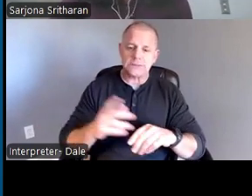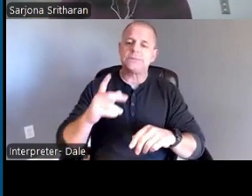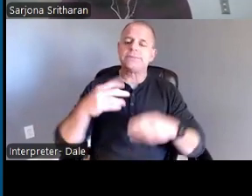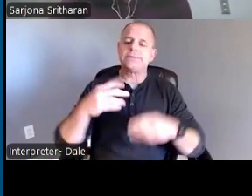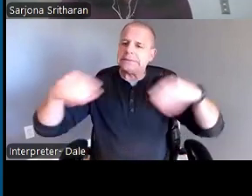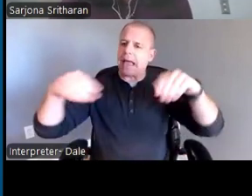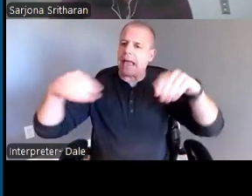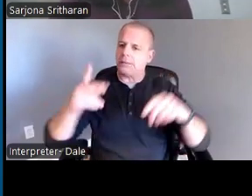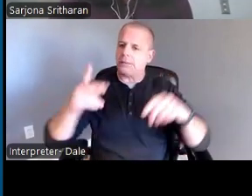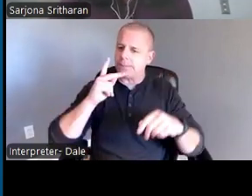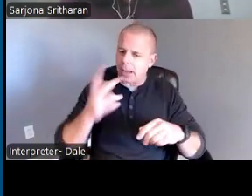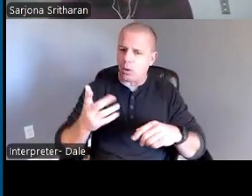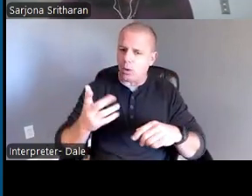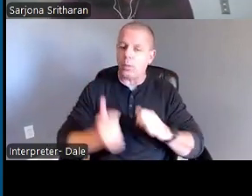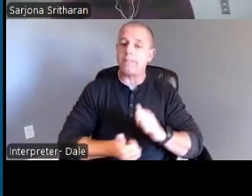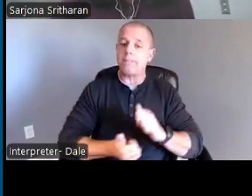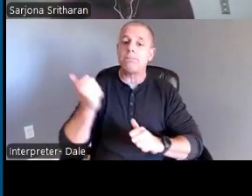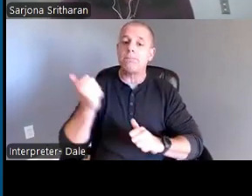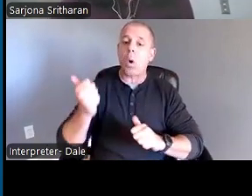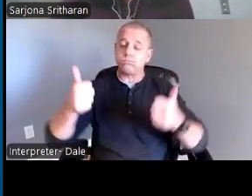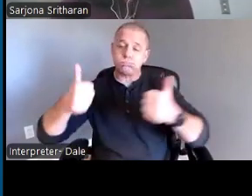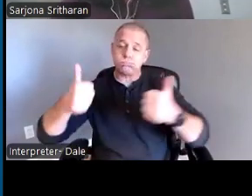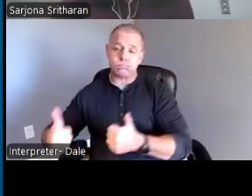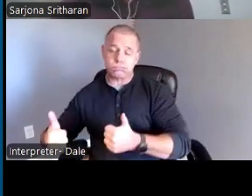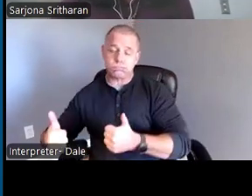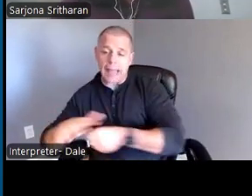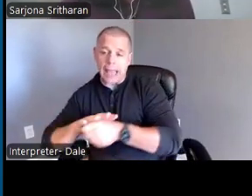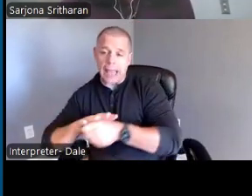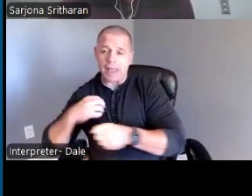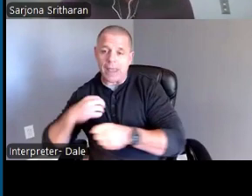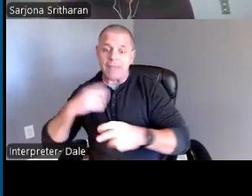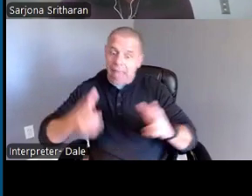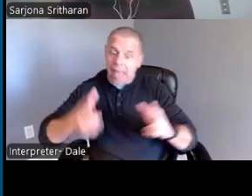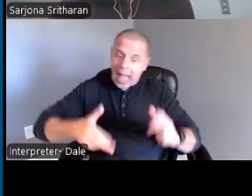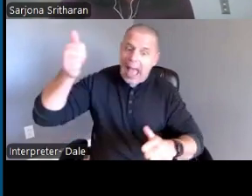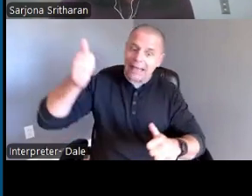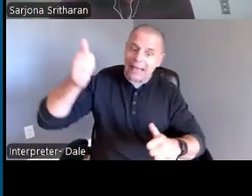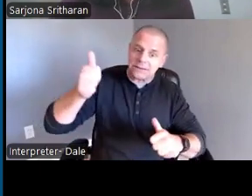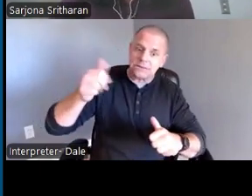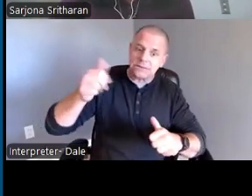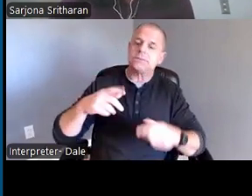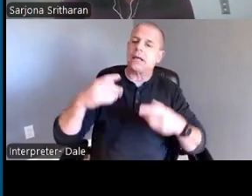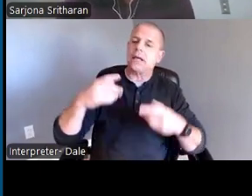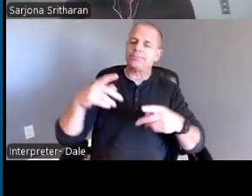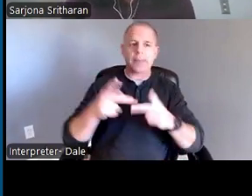the most deprived neighborhoods have the highest outlet densities, which could also be a